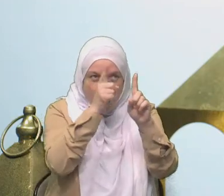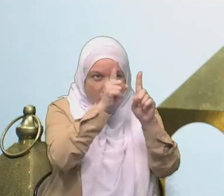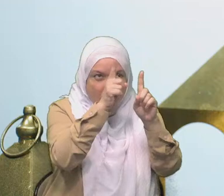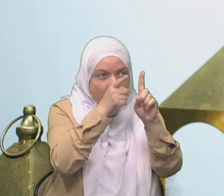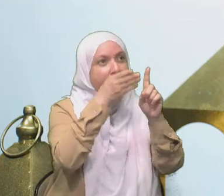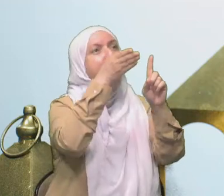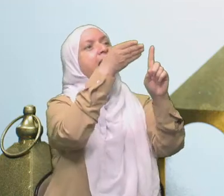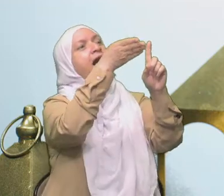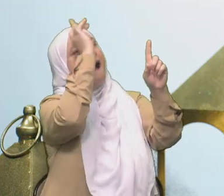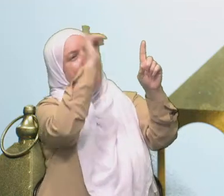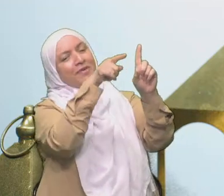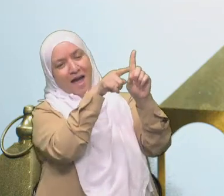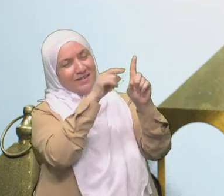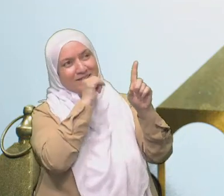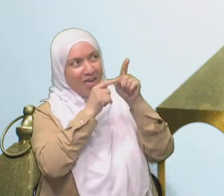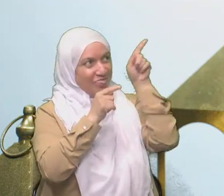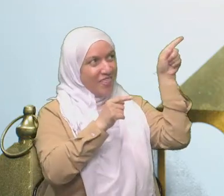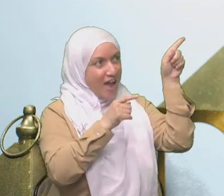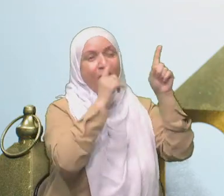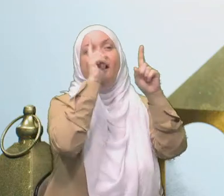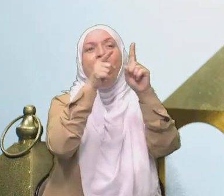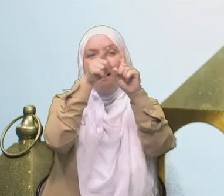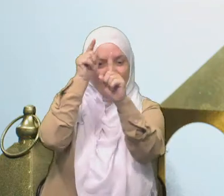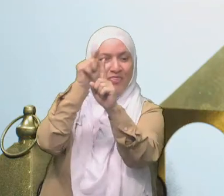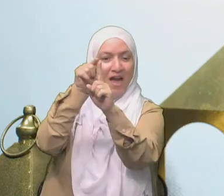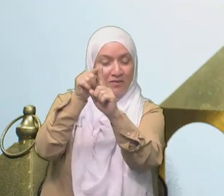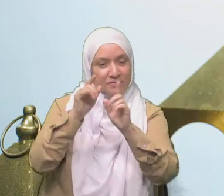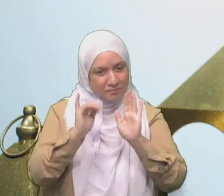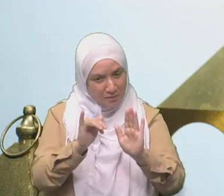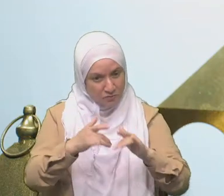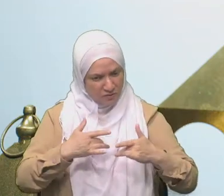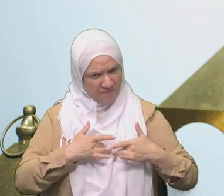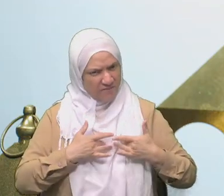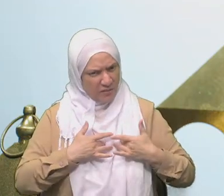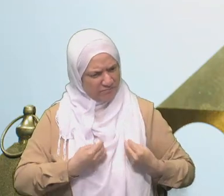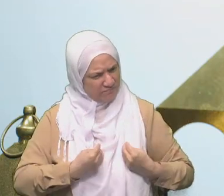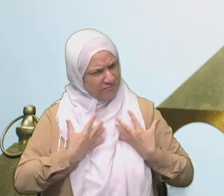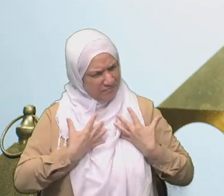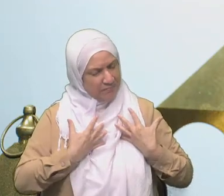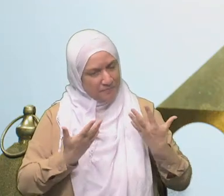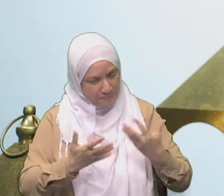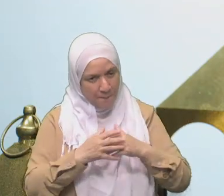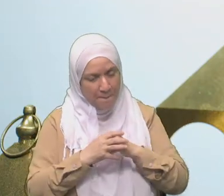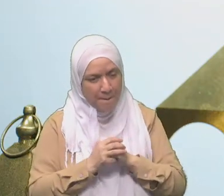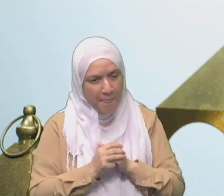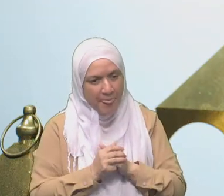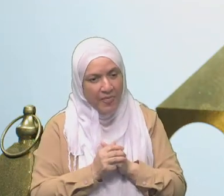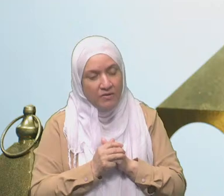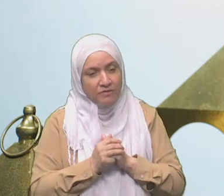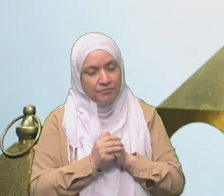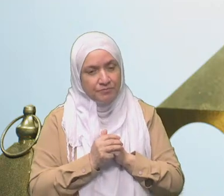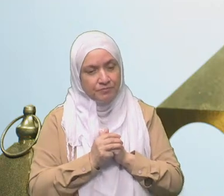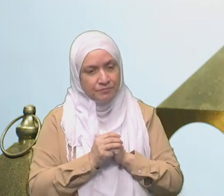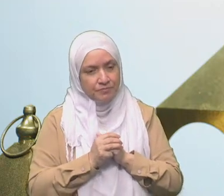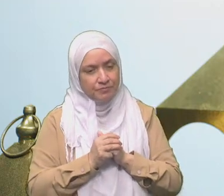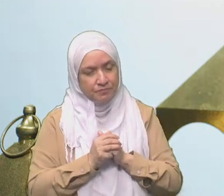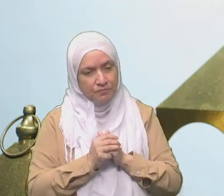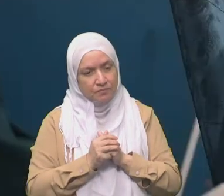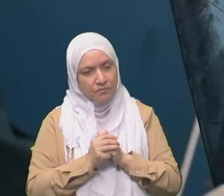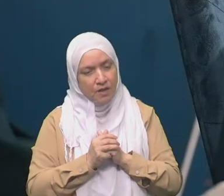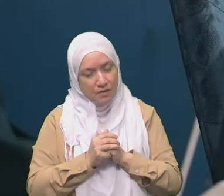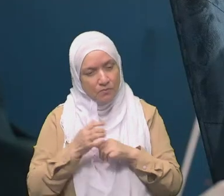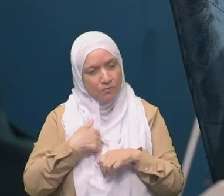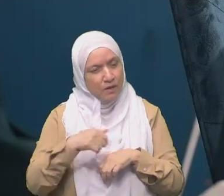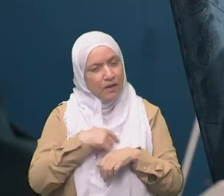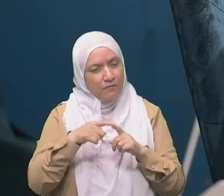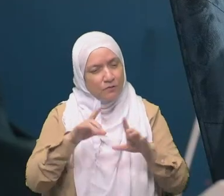means that you are taking in your journey to Allah. Shaykh Ibn Qayyim rahimahullah ta'ala, he says, now that we know that we have to pursue the means for good and